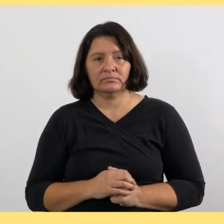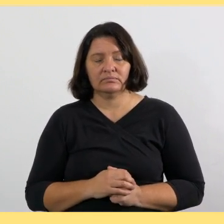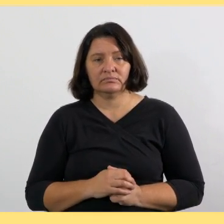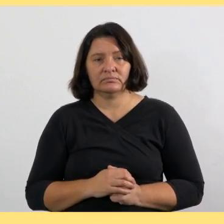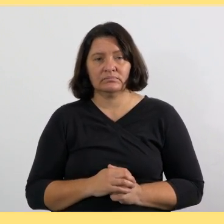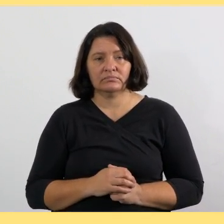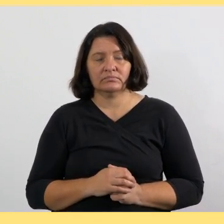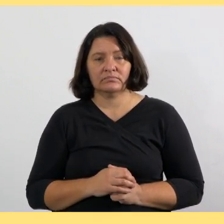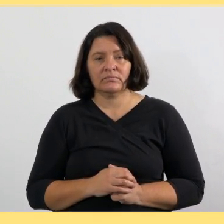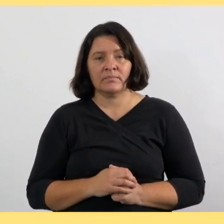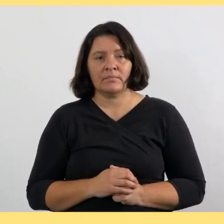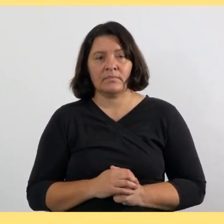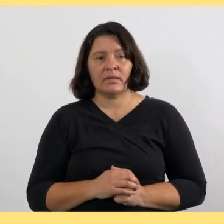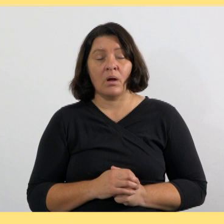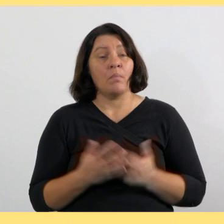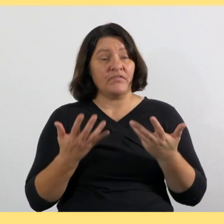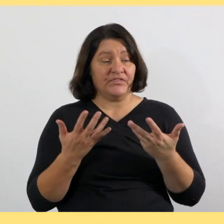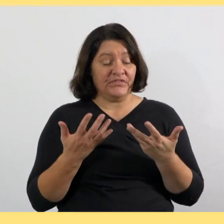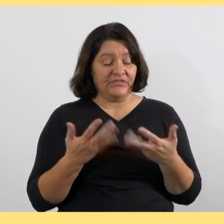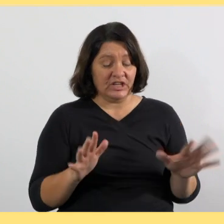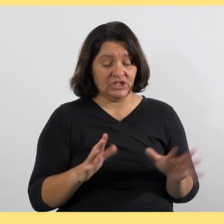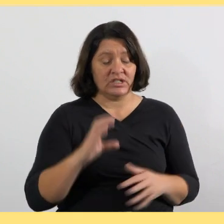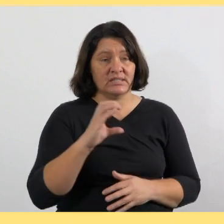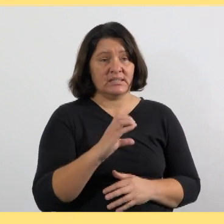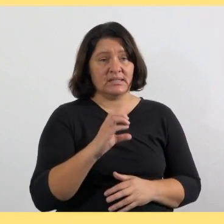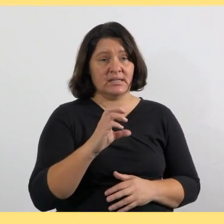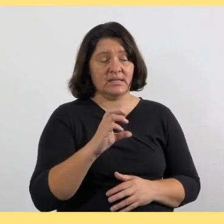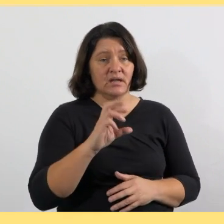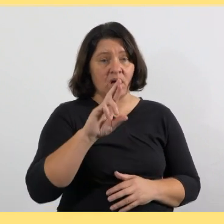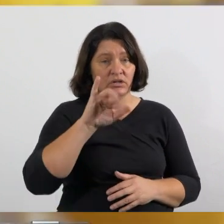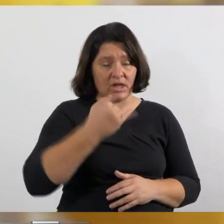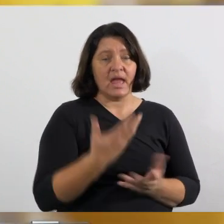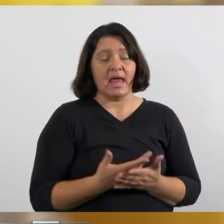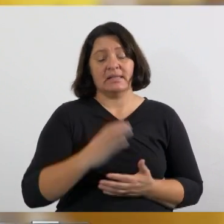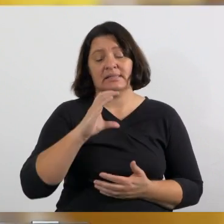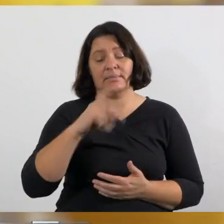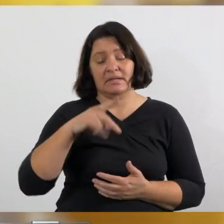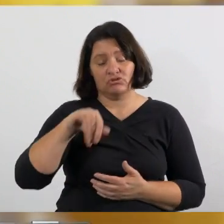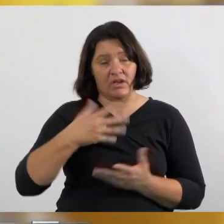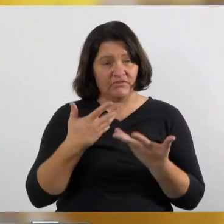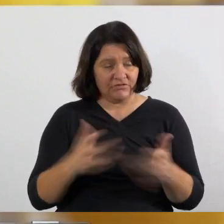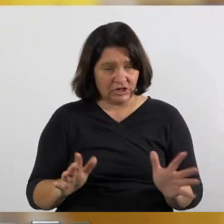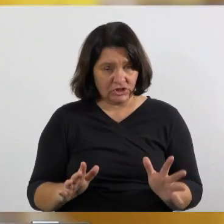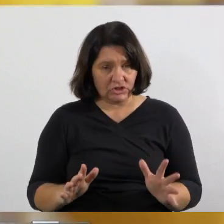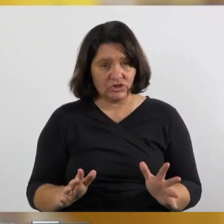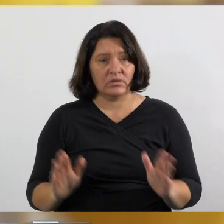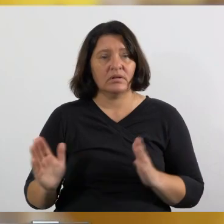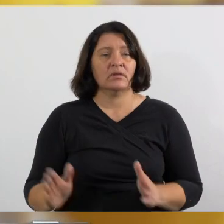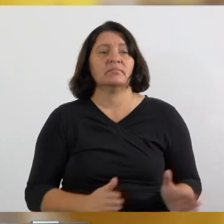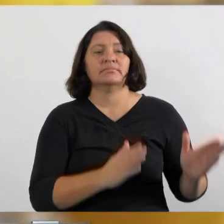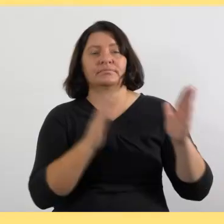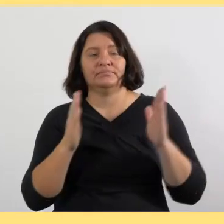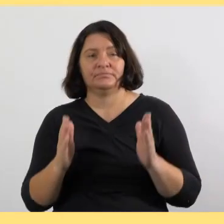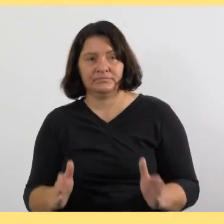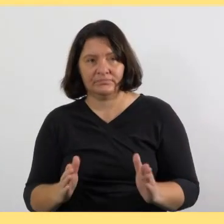3,400, this amount. Once we are done with the CRJ and the CPJ, we will now move